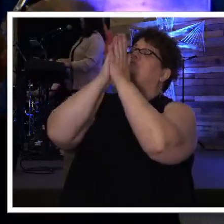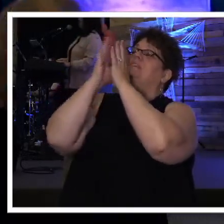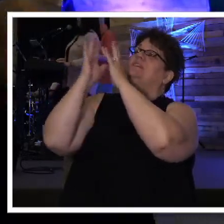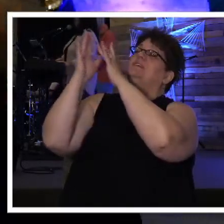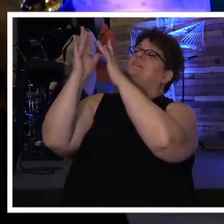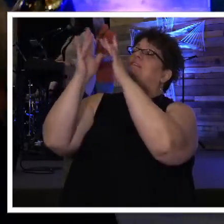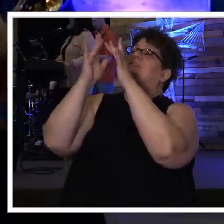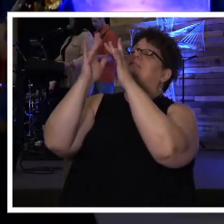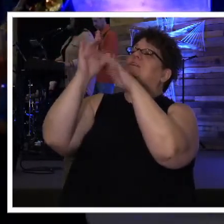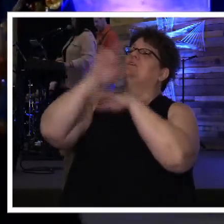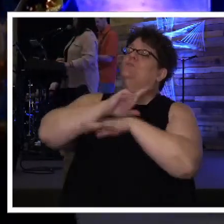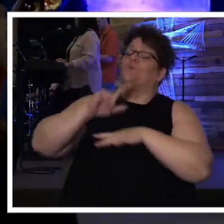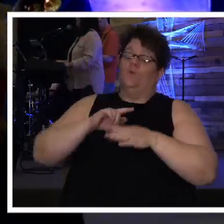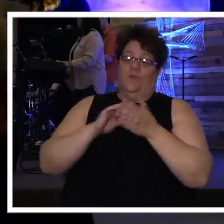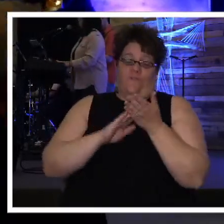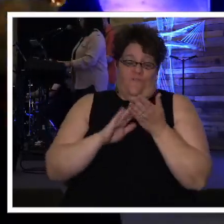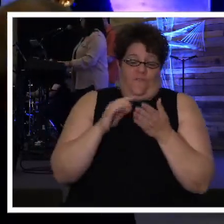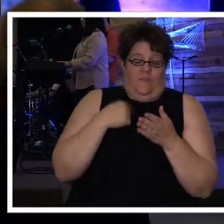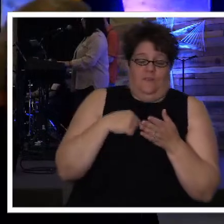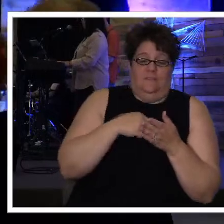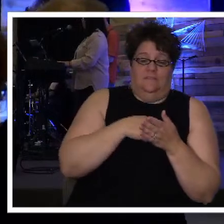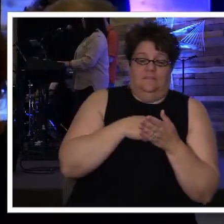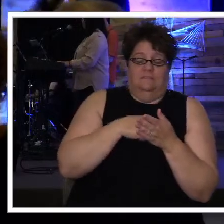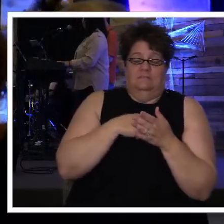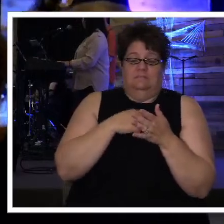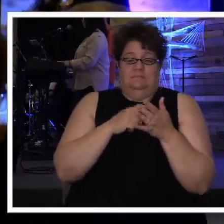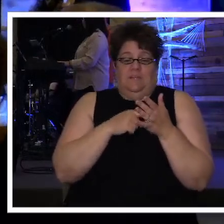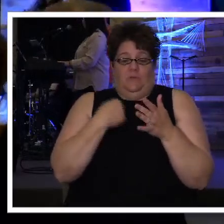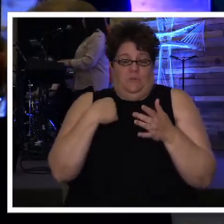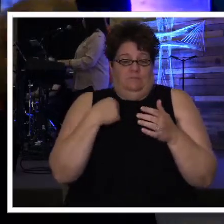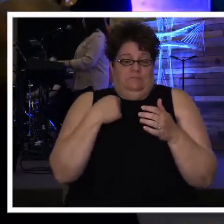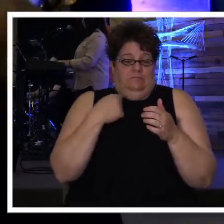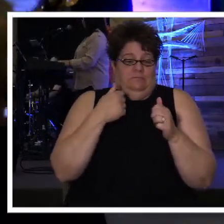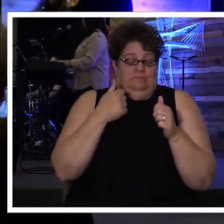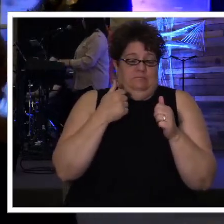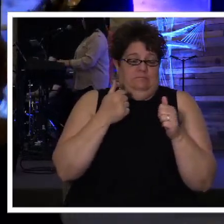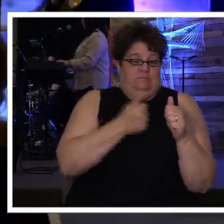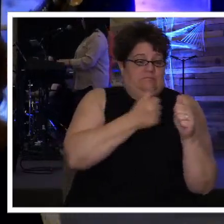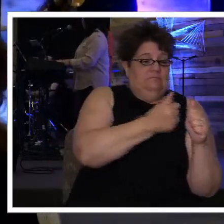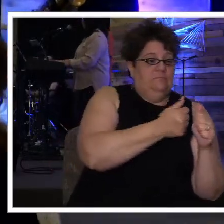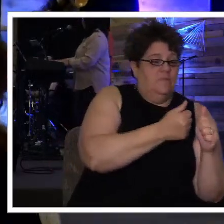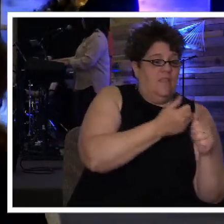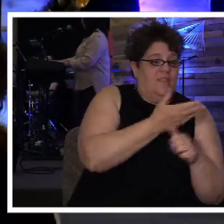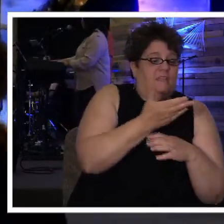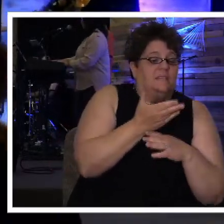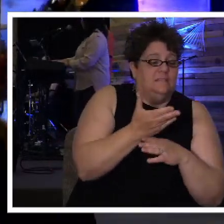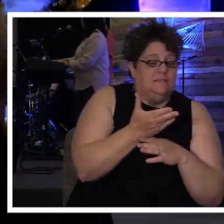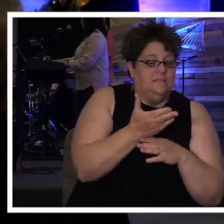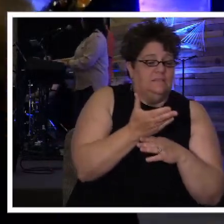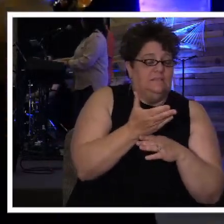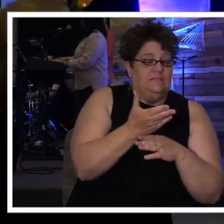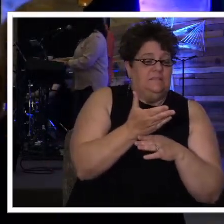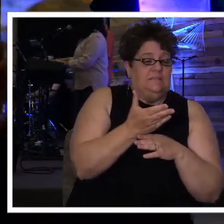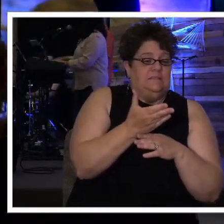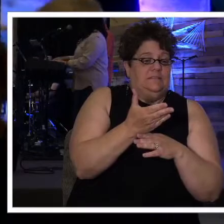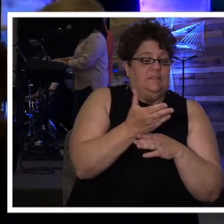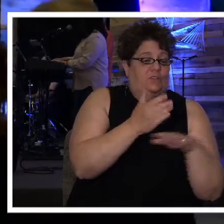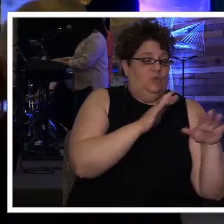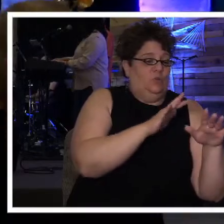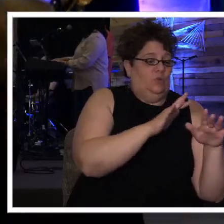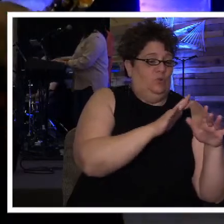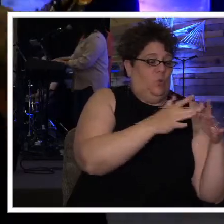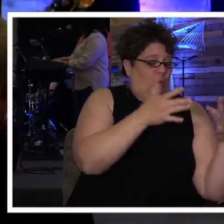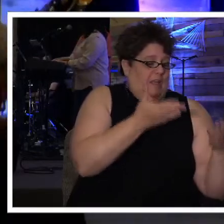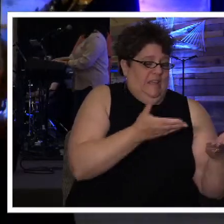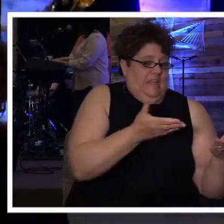at times chasing after the created things, Lord God, and giving created things or created beings, Lord, glory and